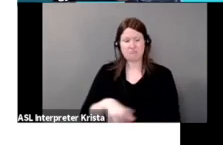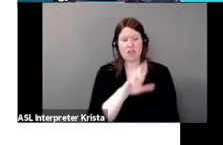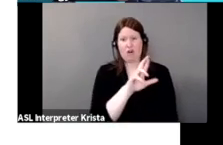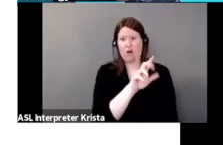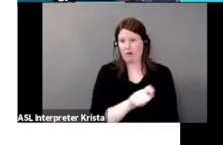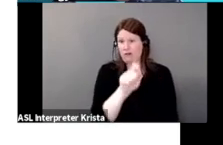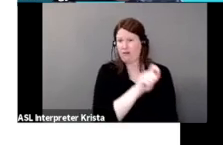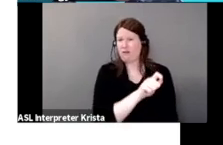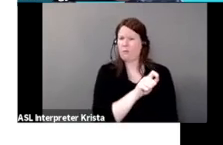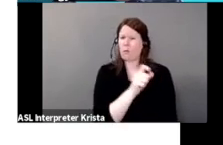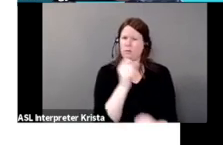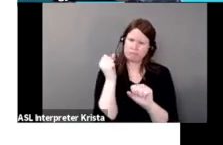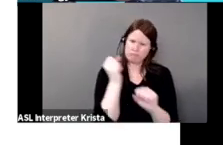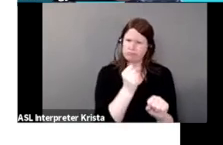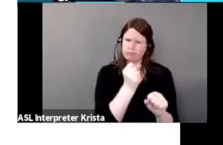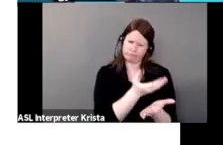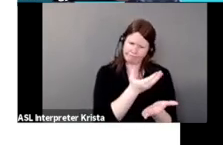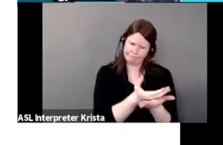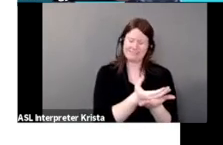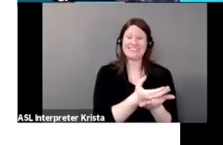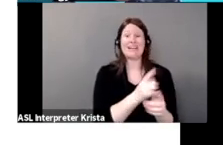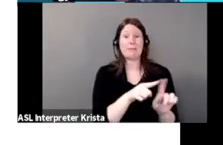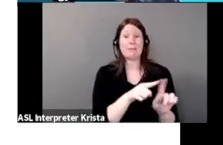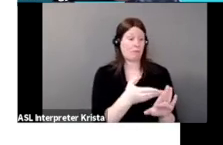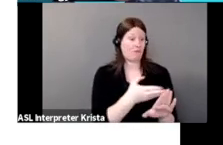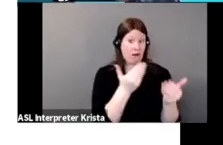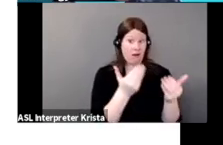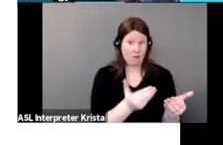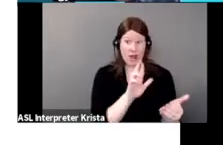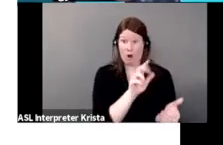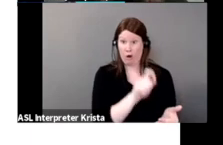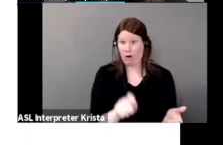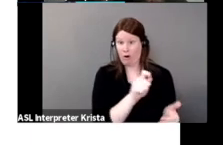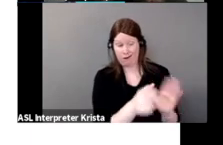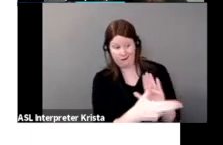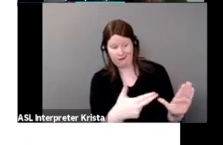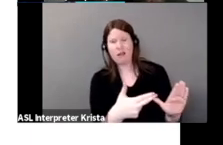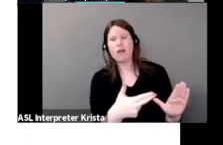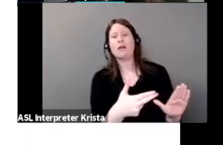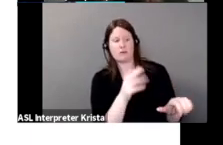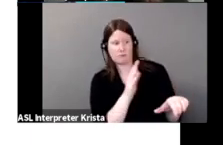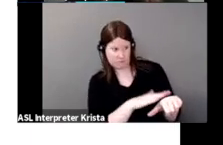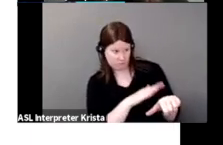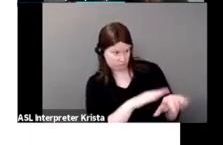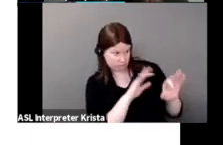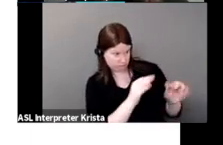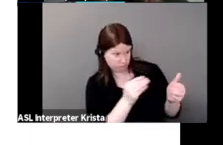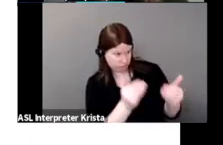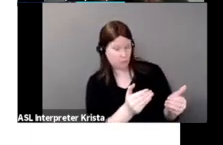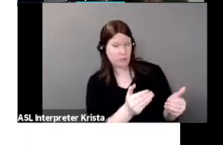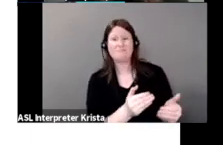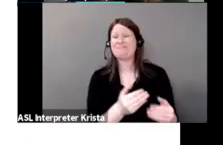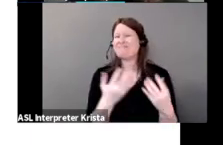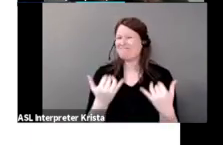but I would consult with someone to make sure that you have the right to do so. Awesome, thanks. And just a quick time check for everyone. We're about